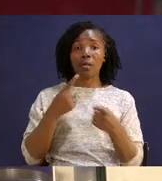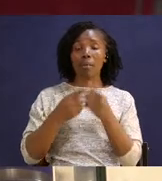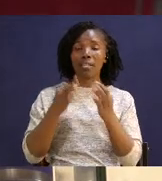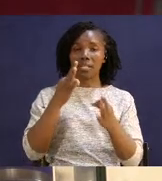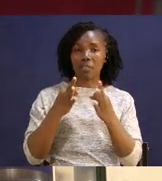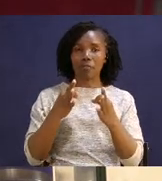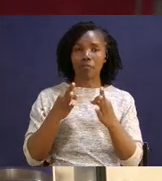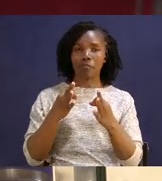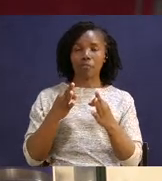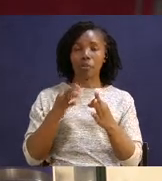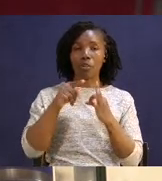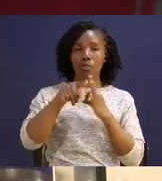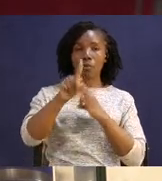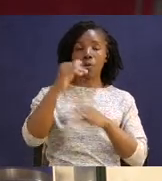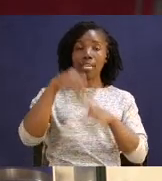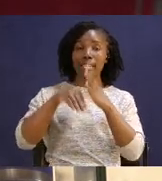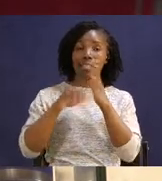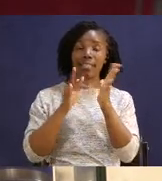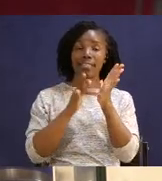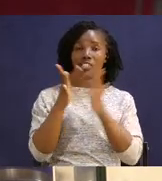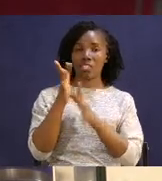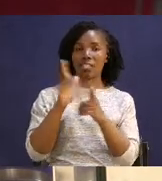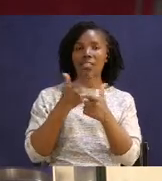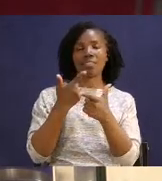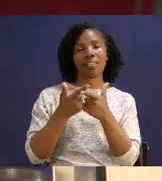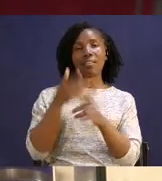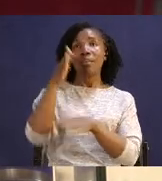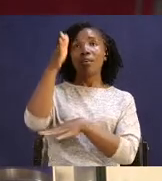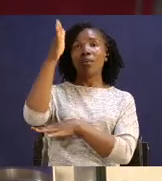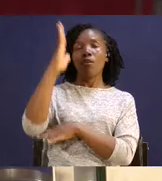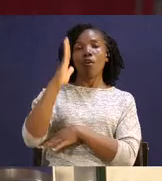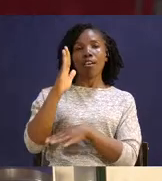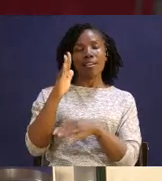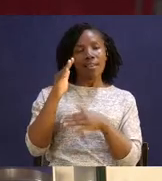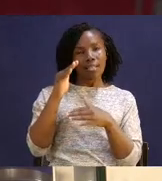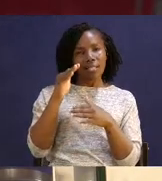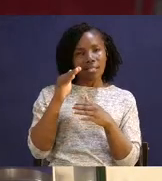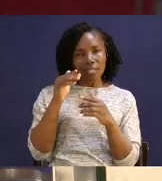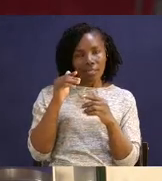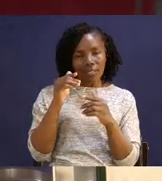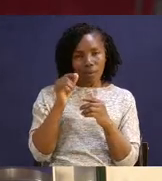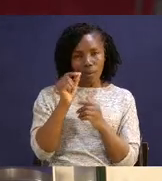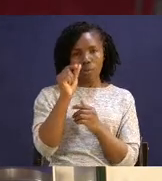door, God is about to blow your mind.